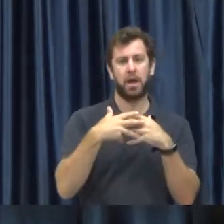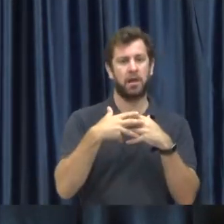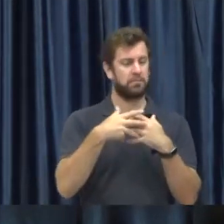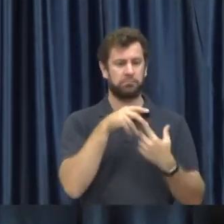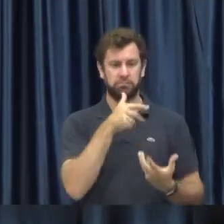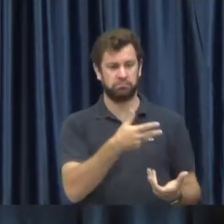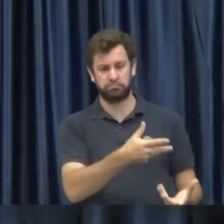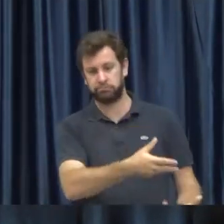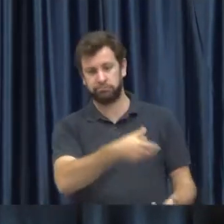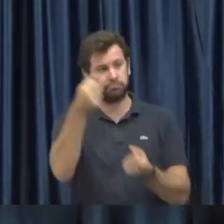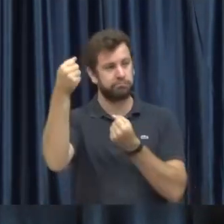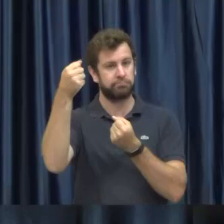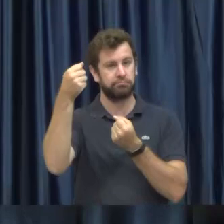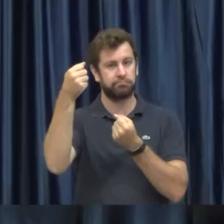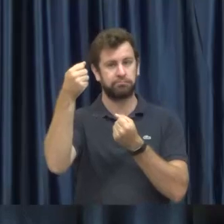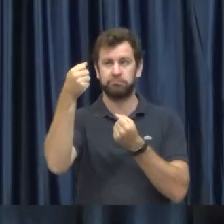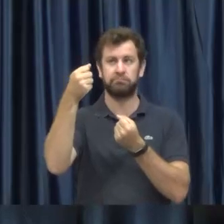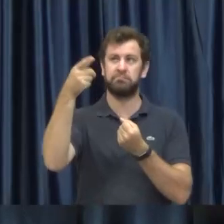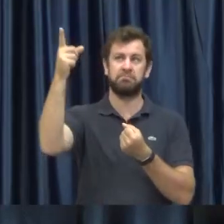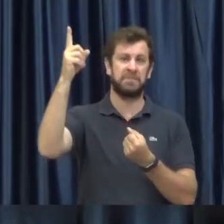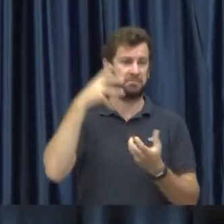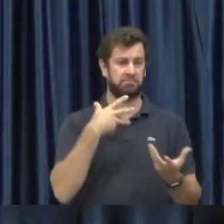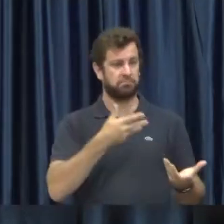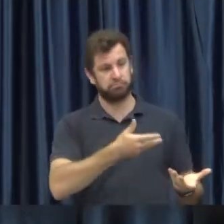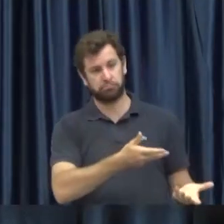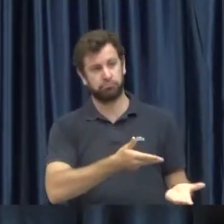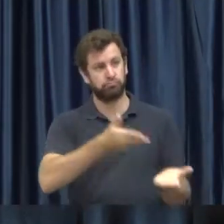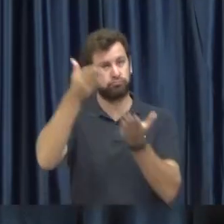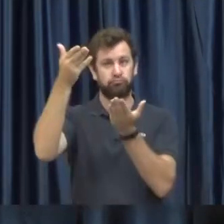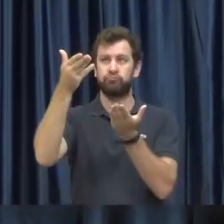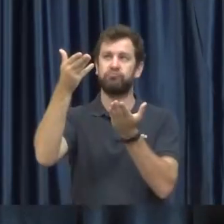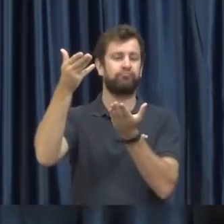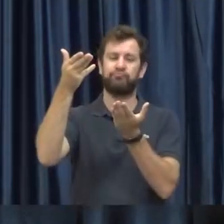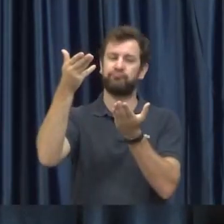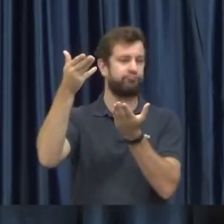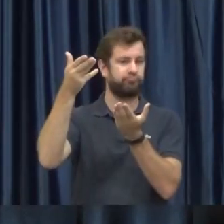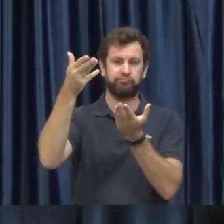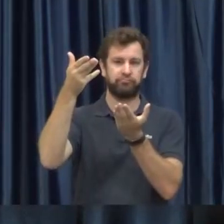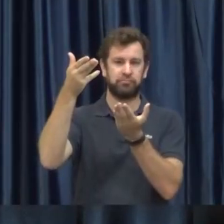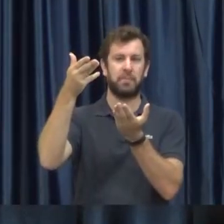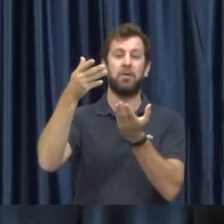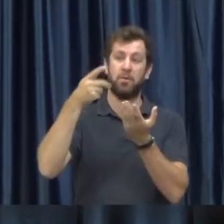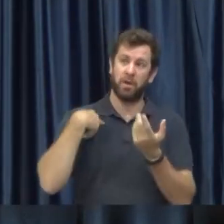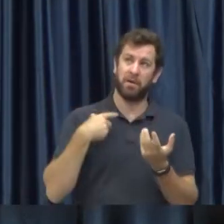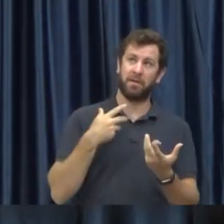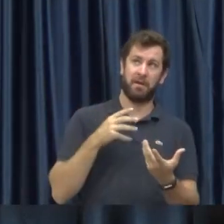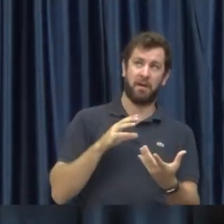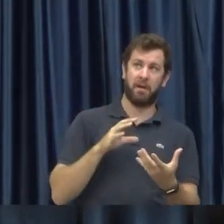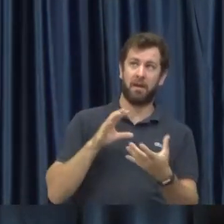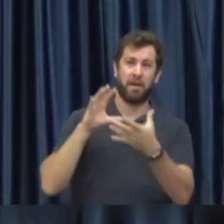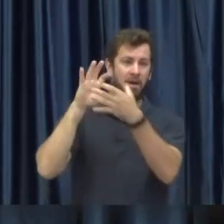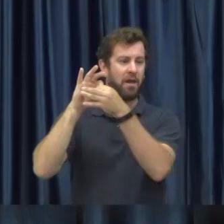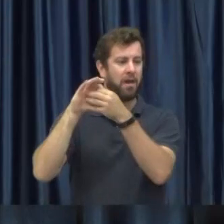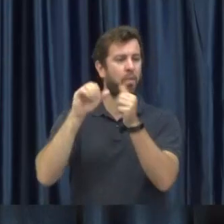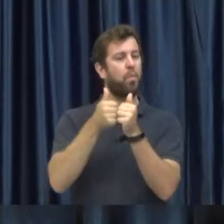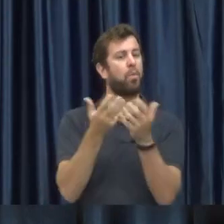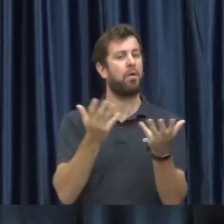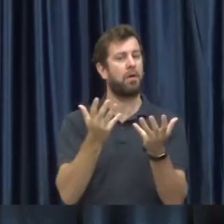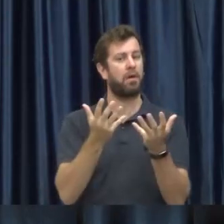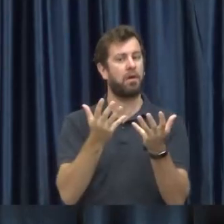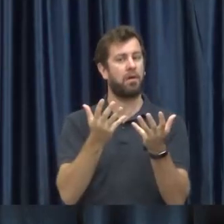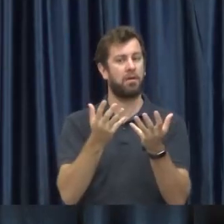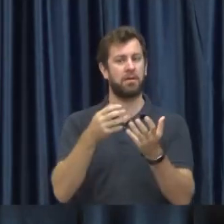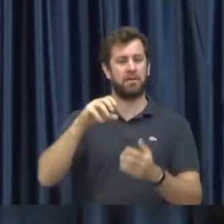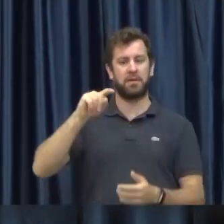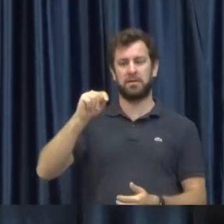in ritual does not reach Allah. But what reaches Allah is taqwa. It